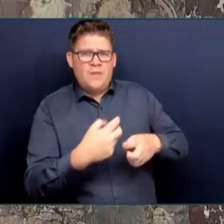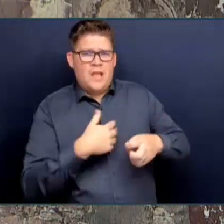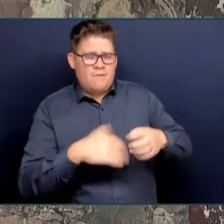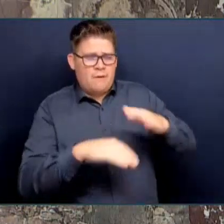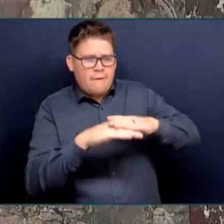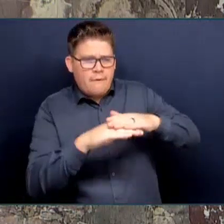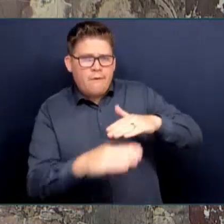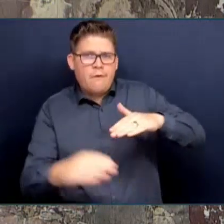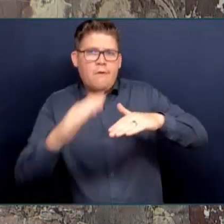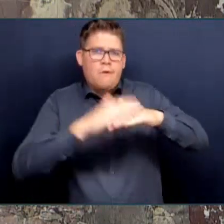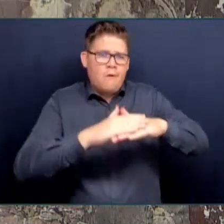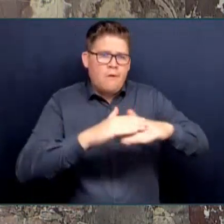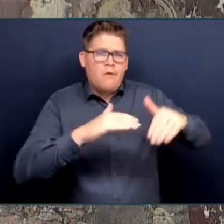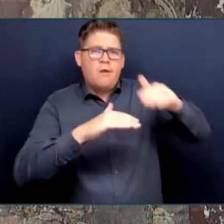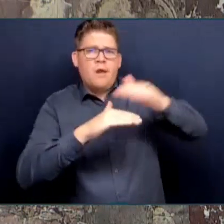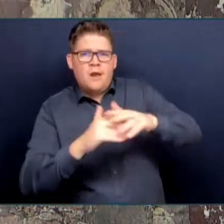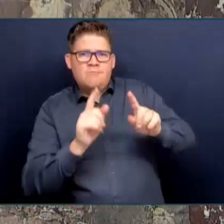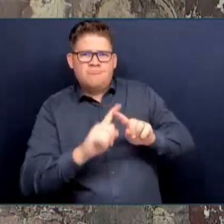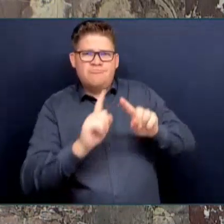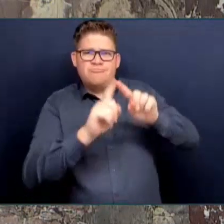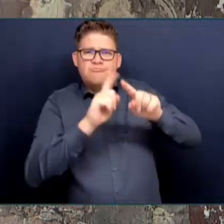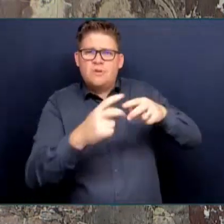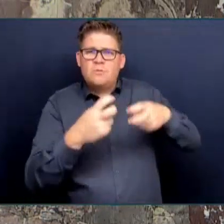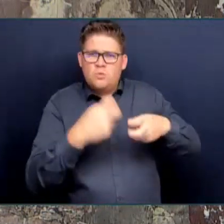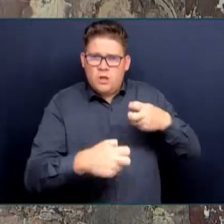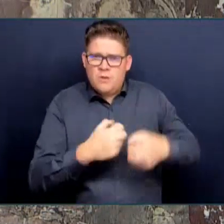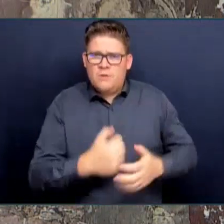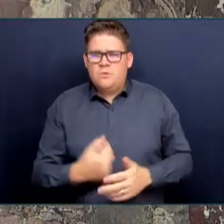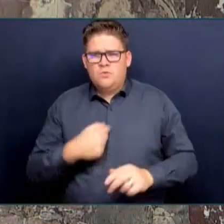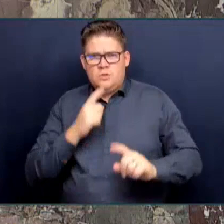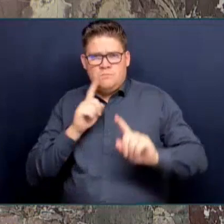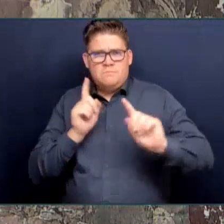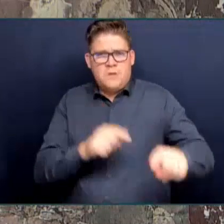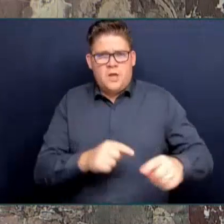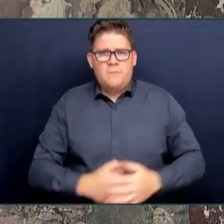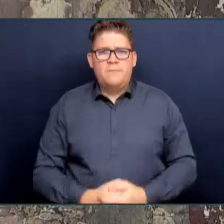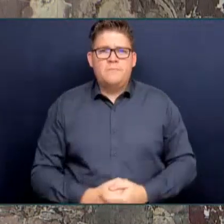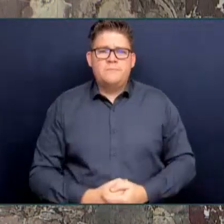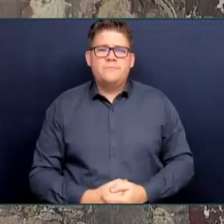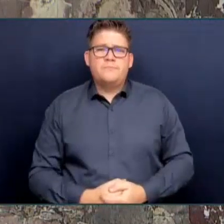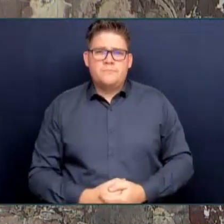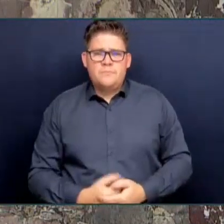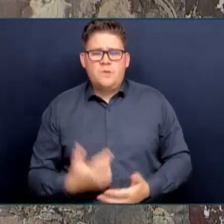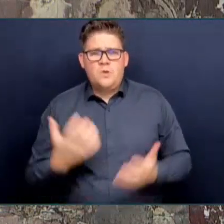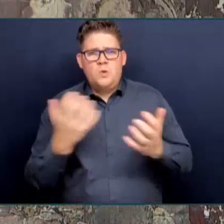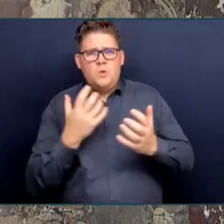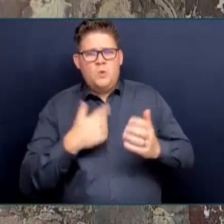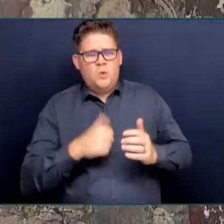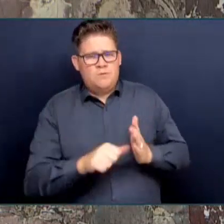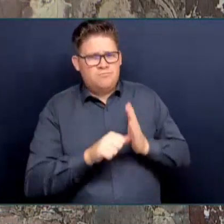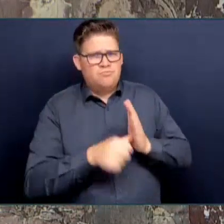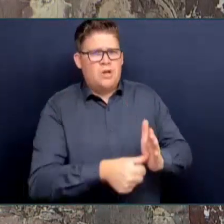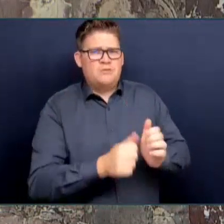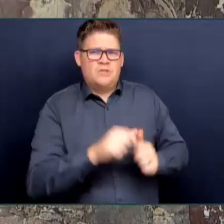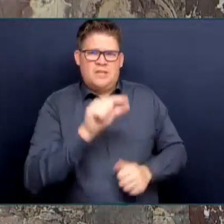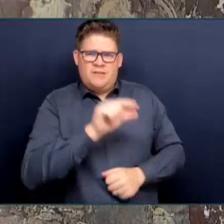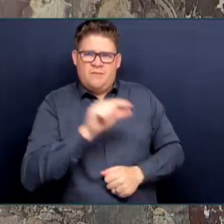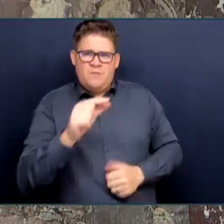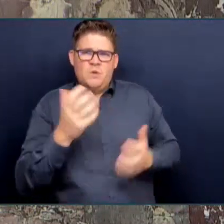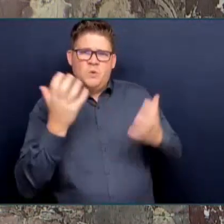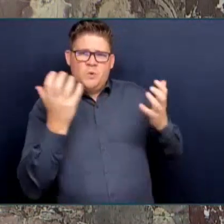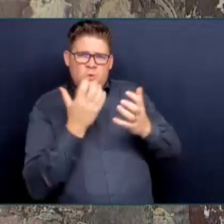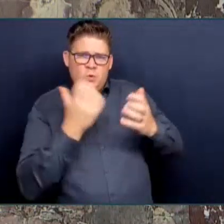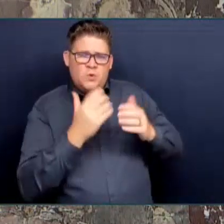was extremely impressed. It was more than we expected to happen so soon. All of it is either highly consistent with our recommendations or